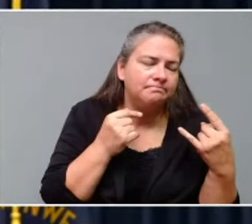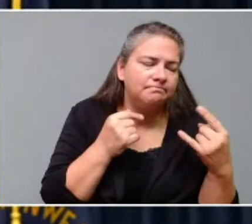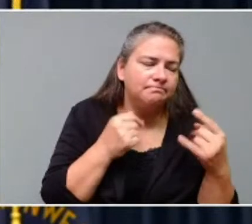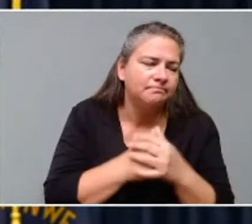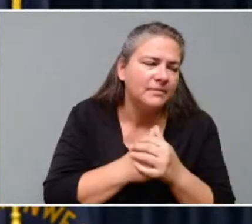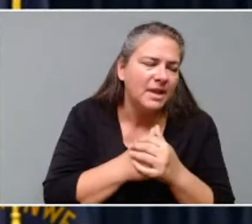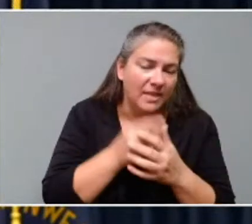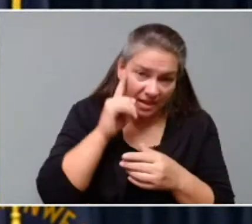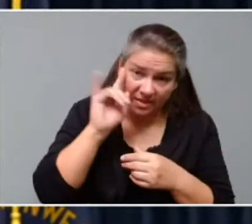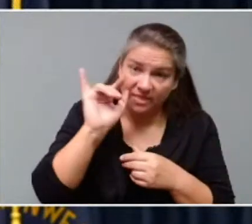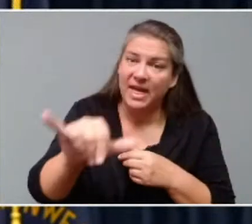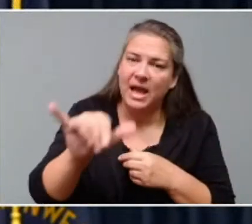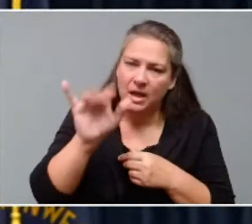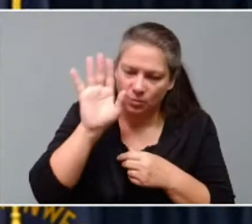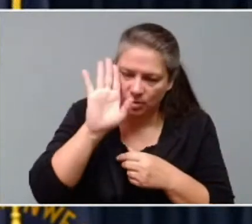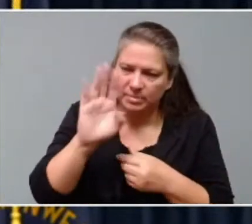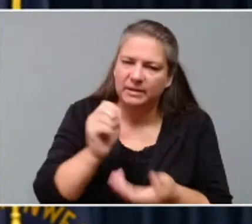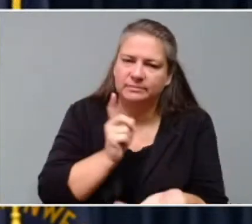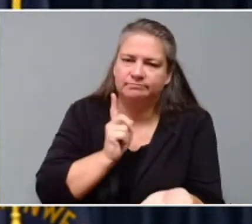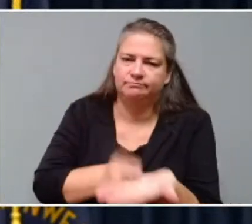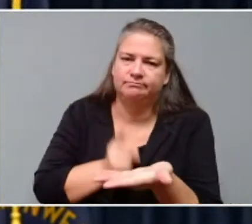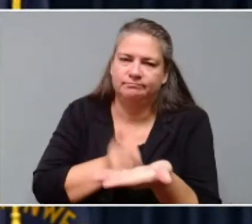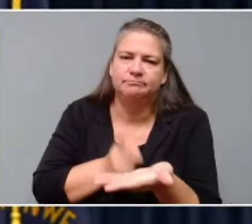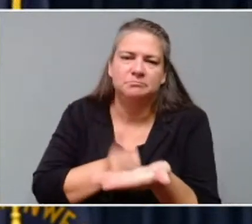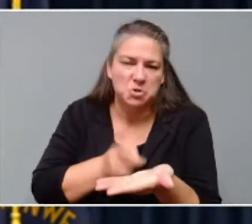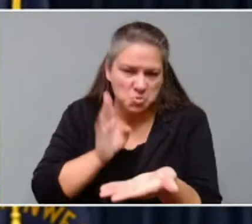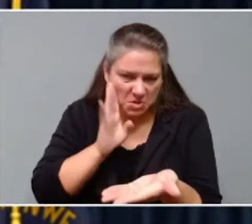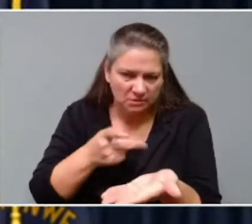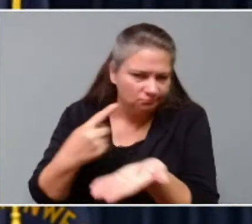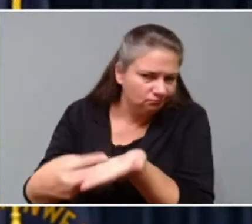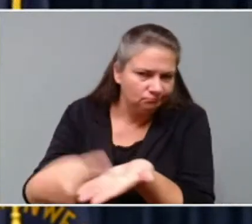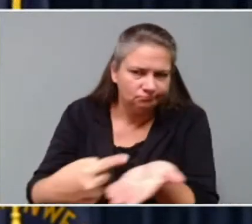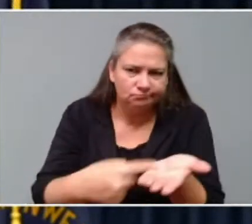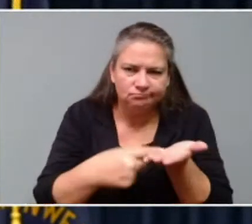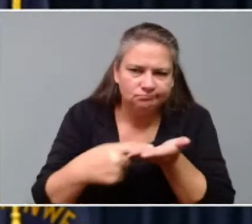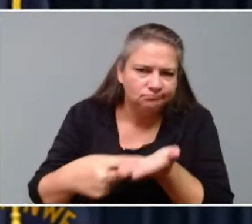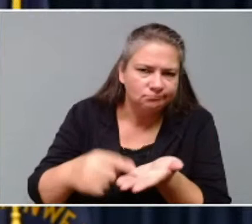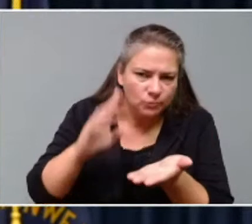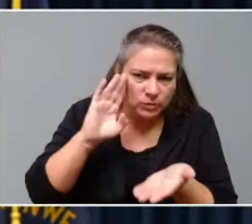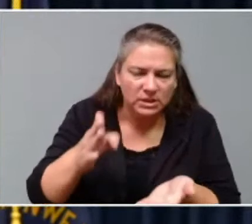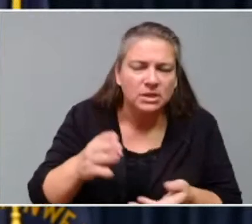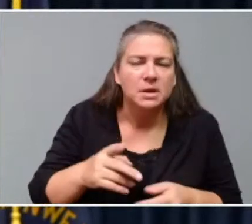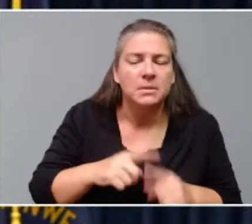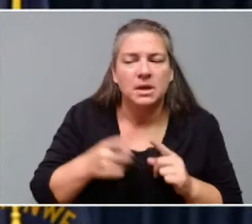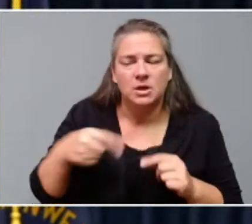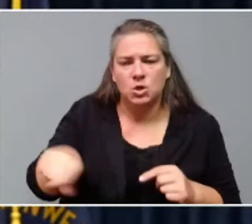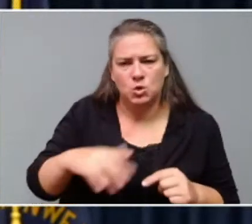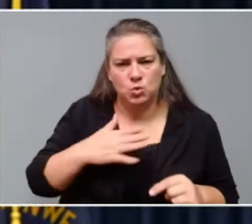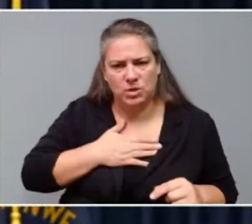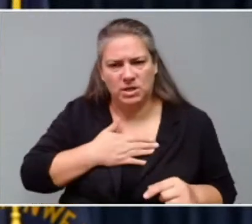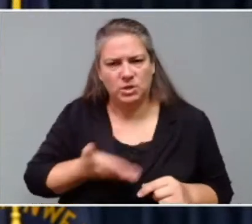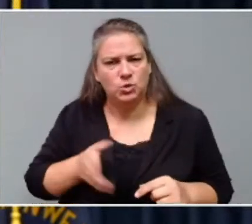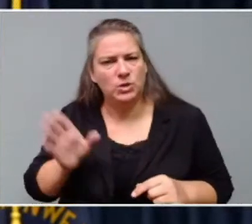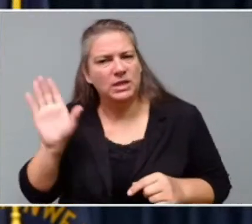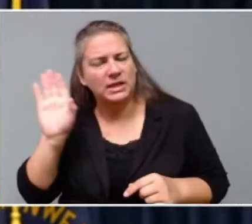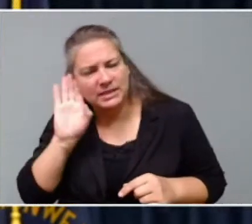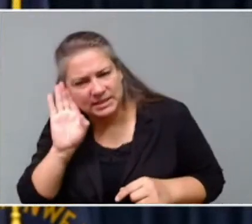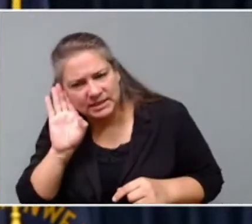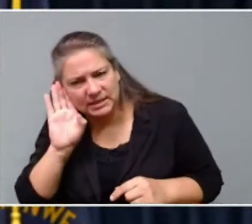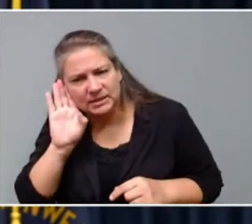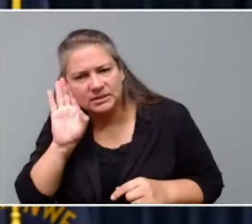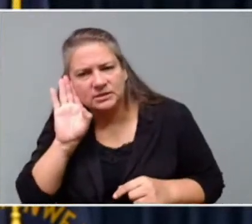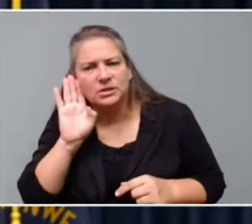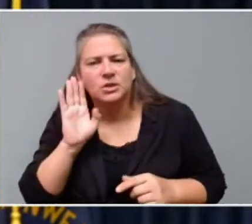debate as we move forward, but the willingness to listen and the communication back and forth has